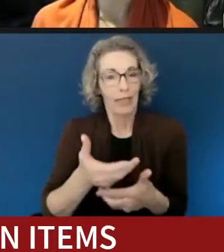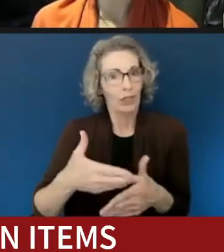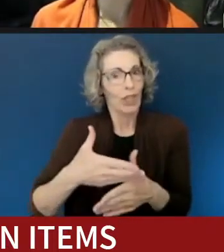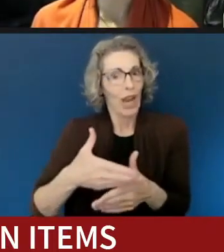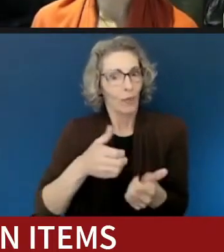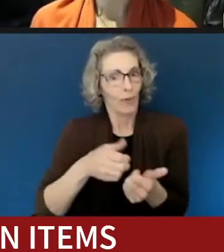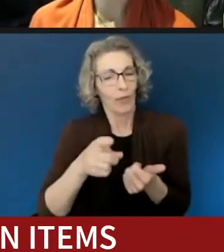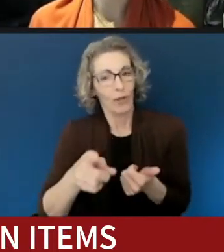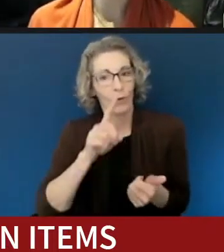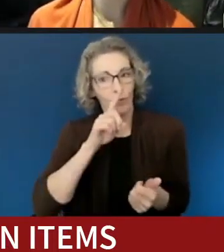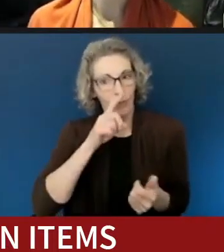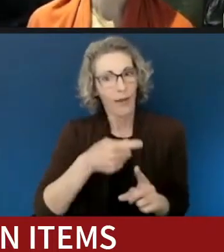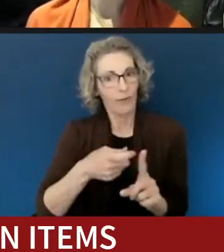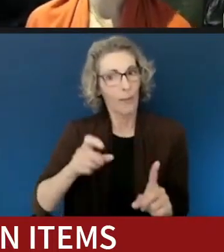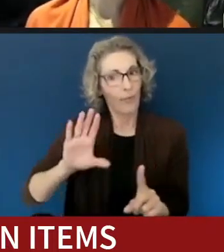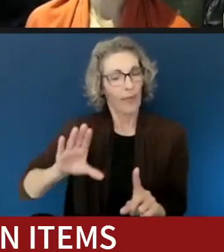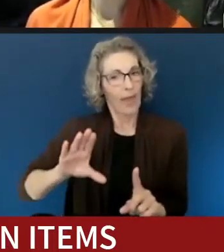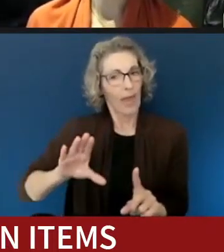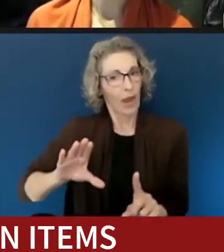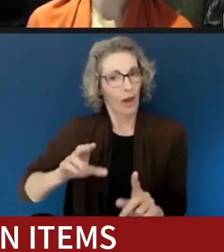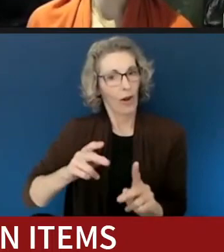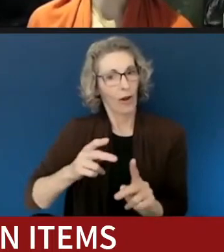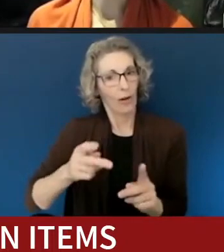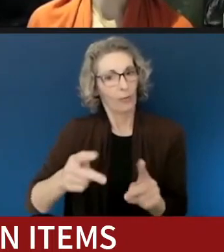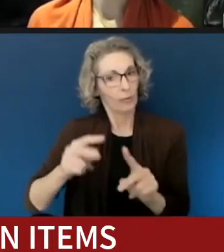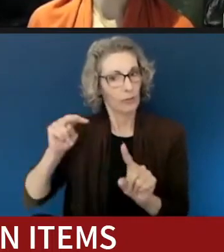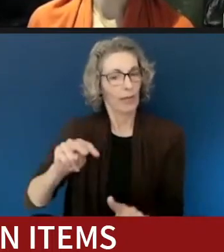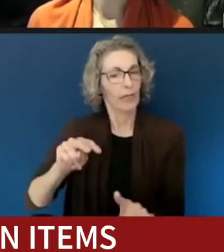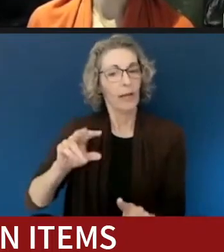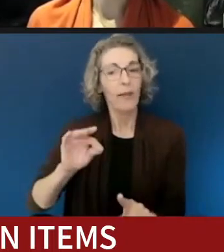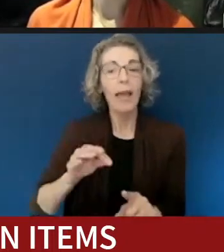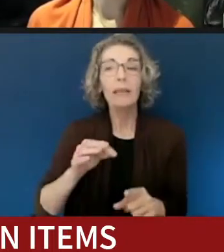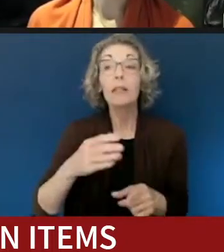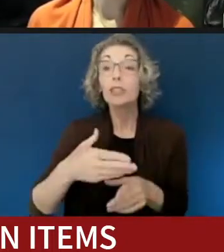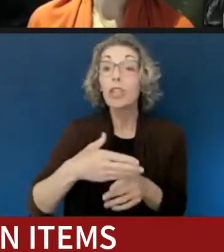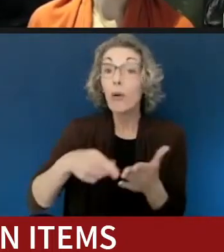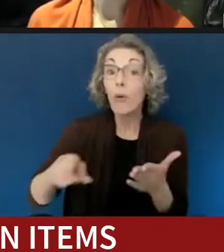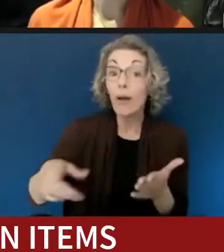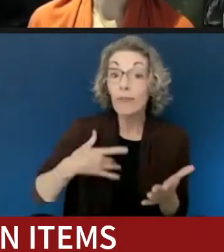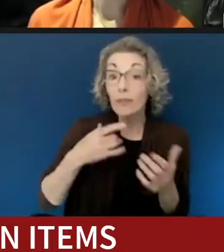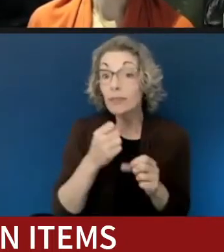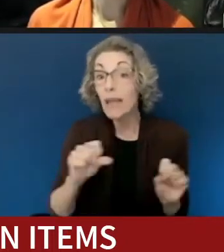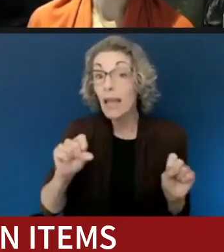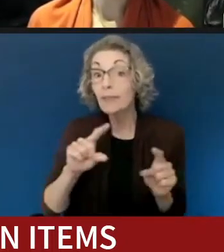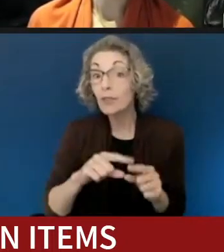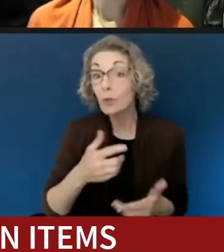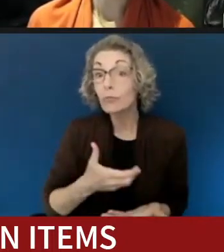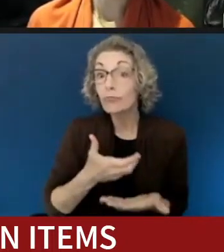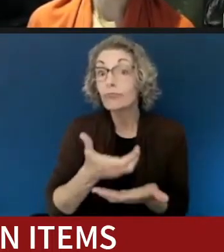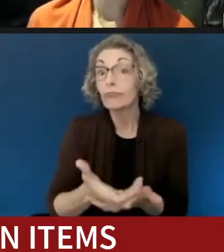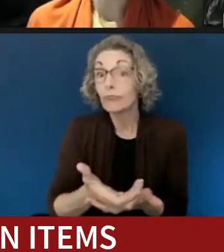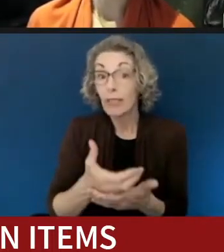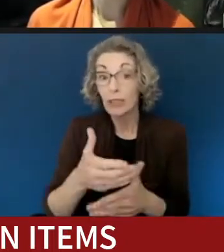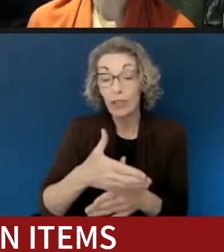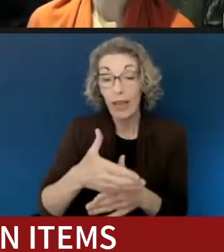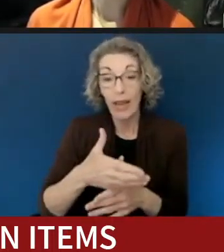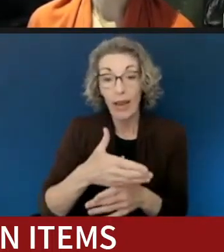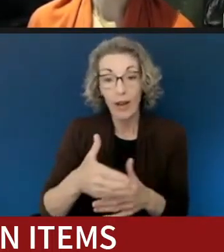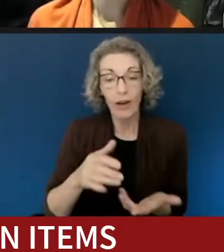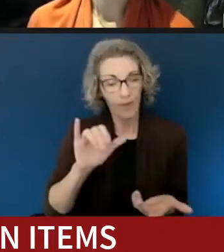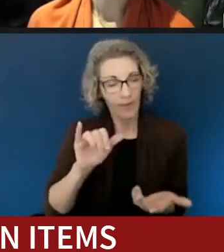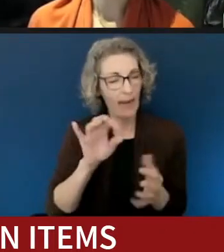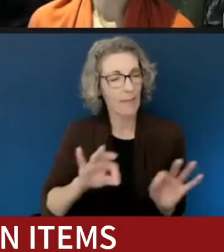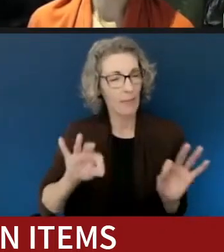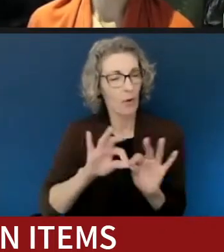much as they feel safe sharing. And I think that that's the other really important piece of today. No one should feel that